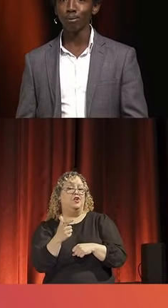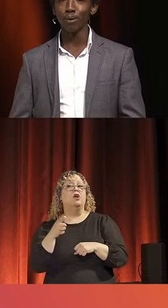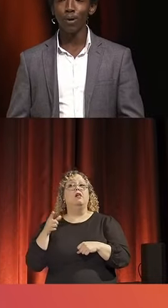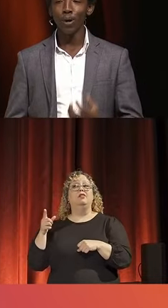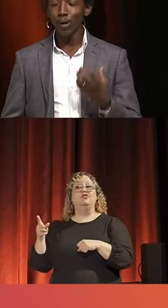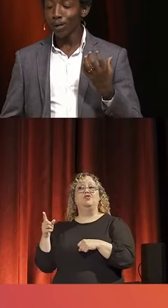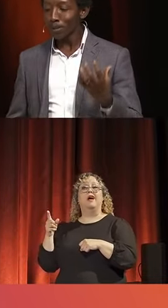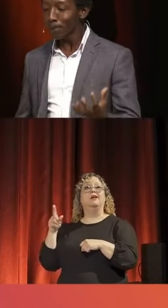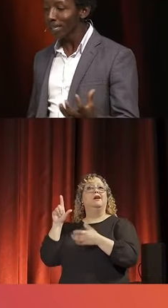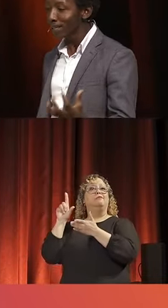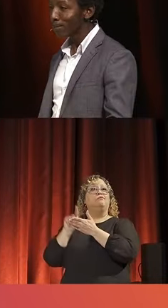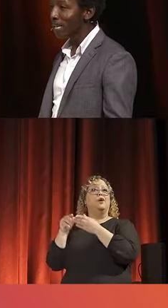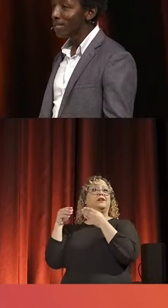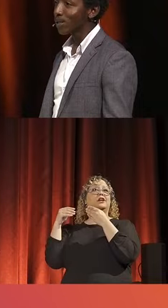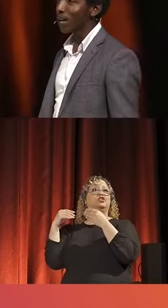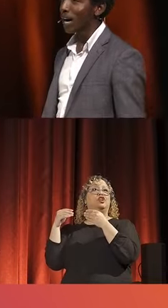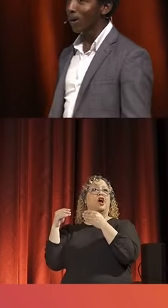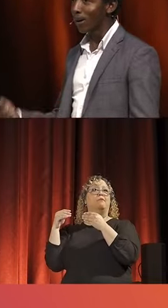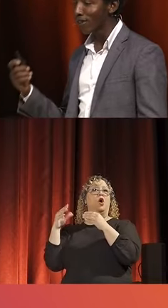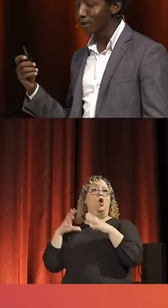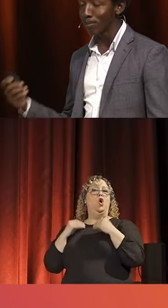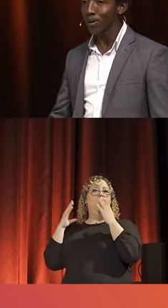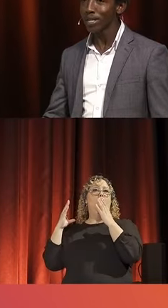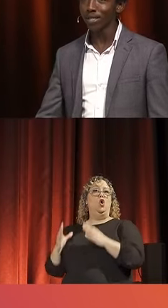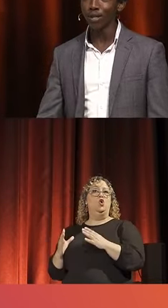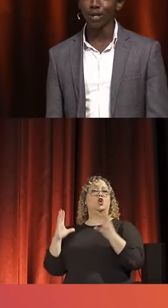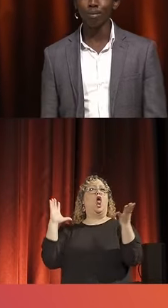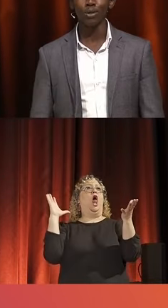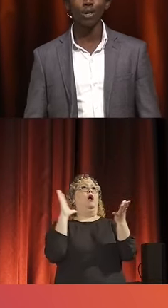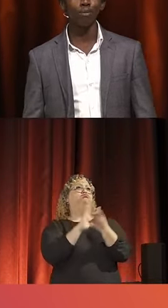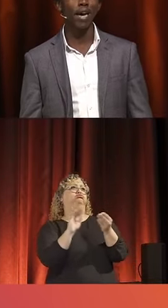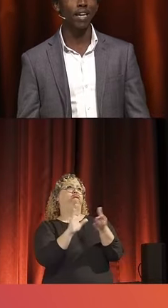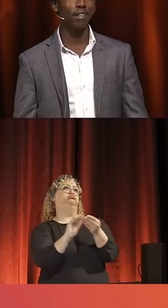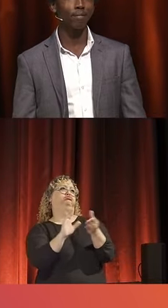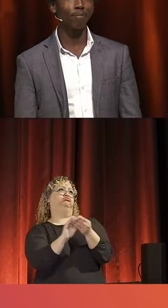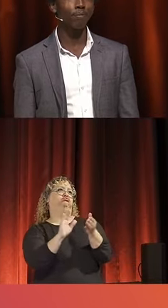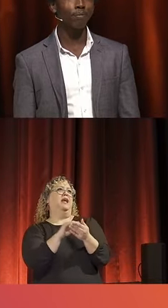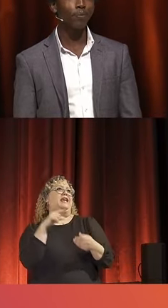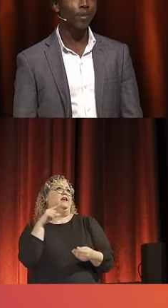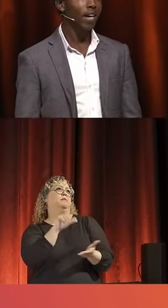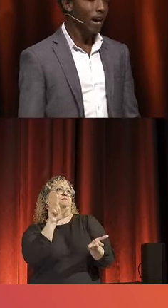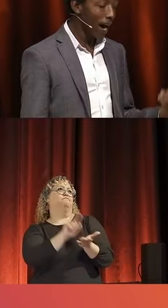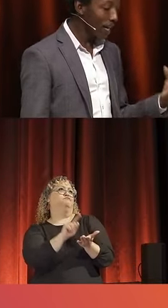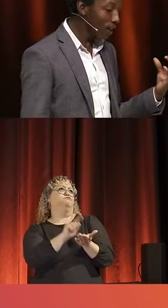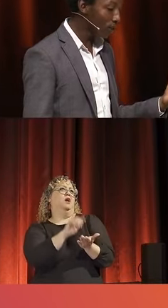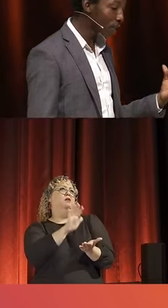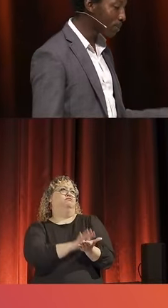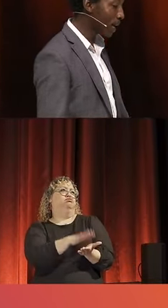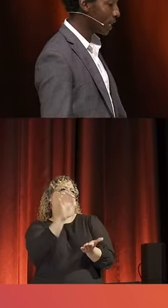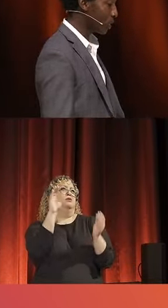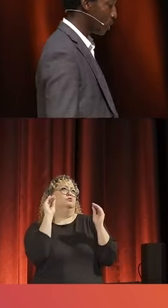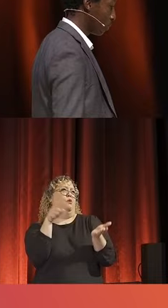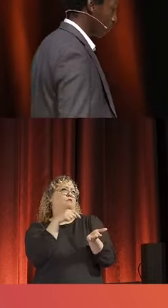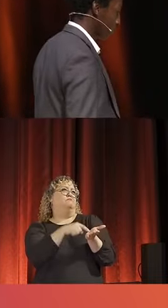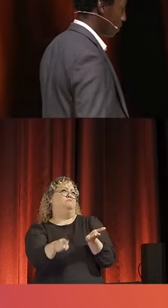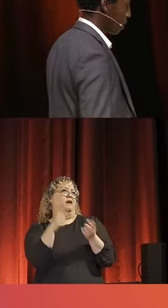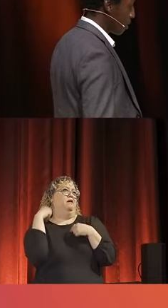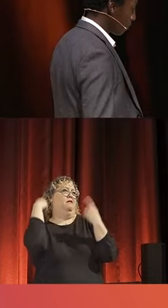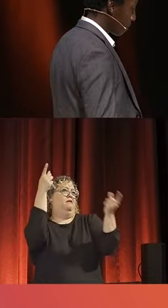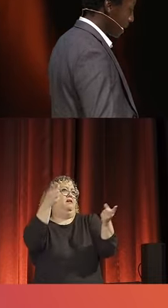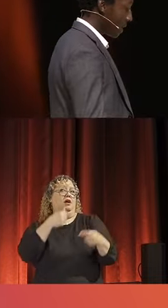shop, spilling the beans on how I have been printing documents without paying. I had a lot of explaining to do for